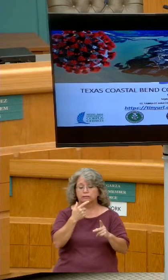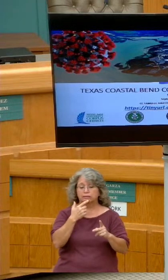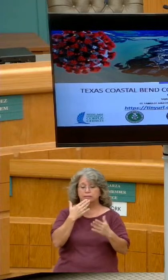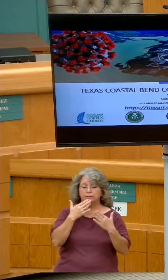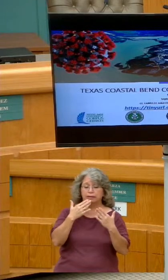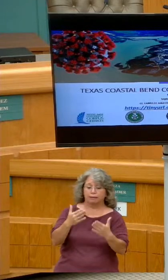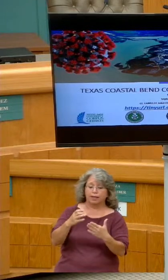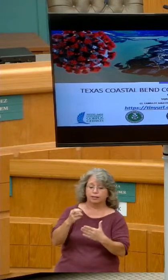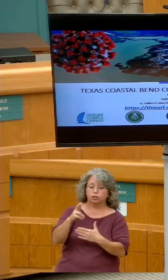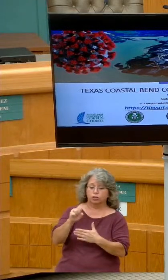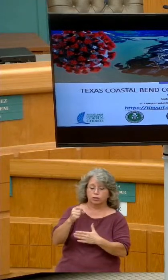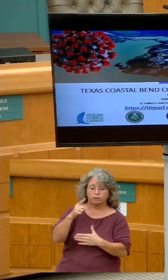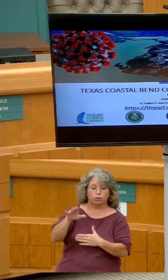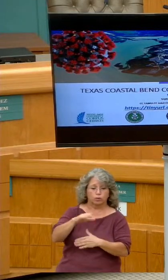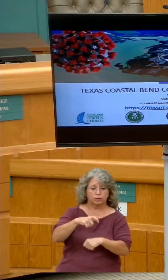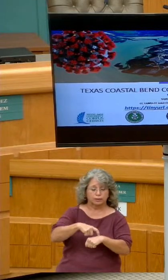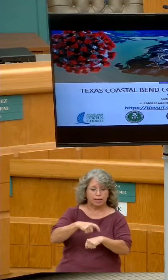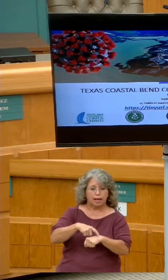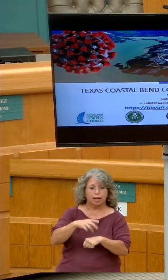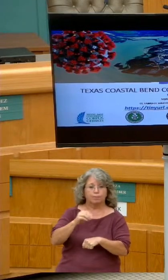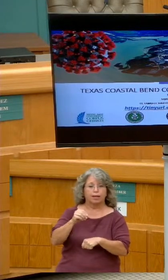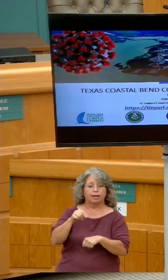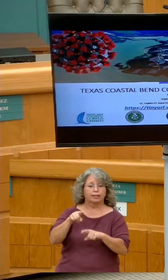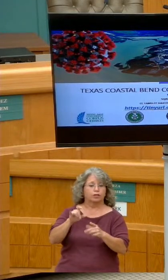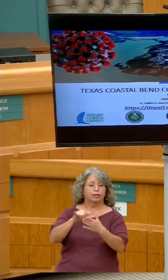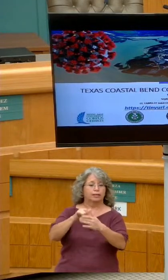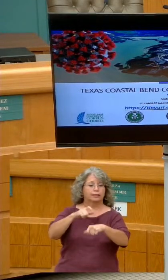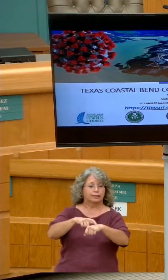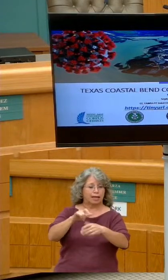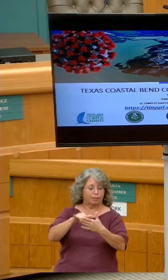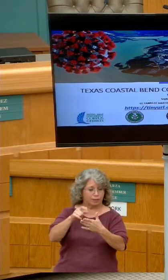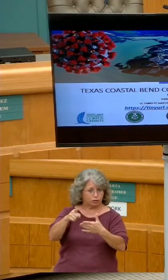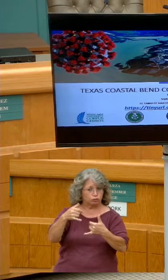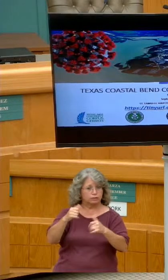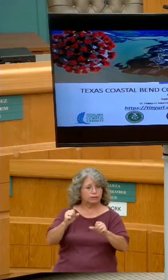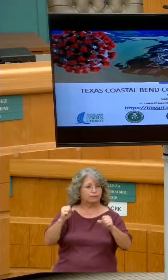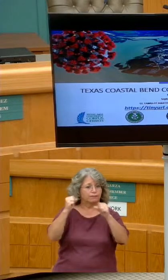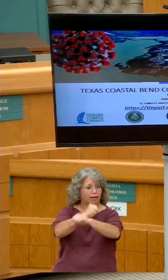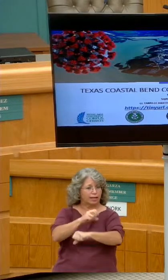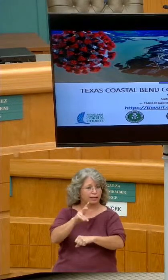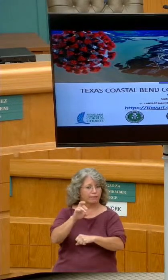and also during the time that you're having to fight off the virus.